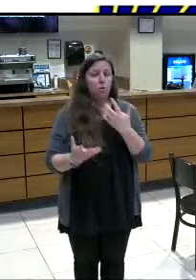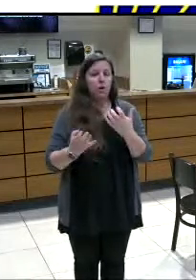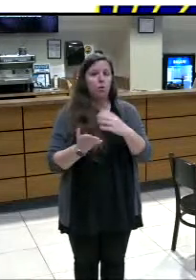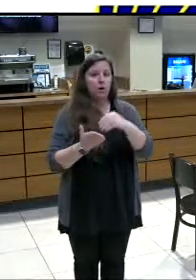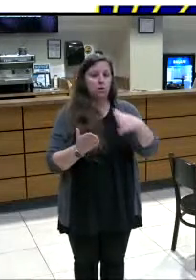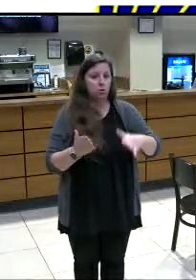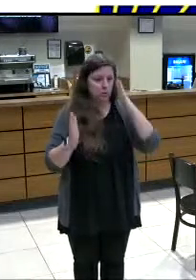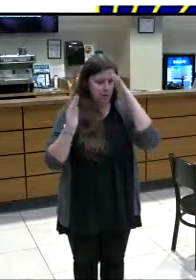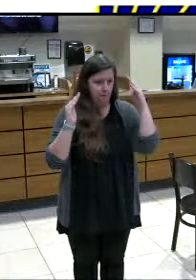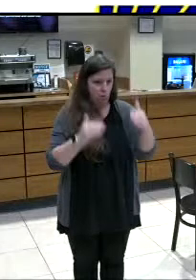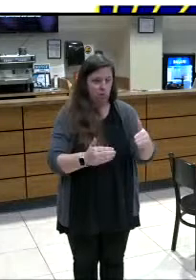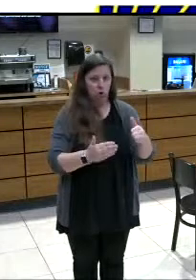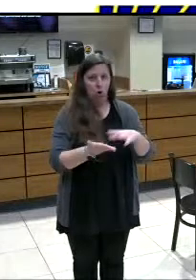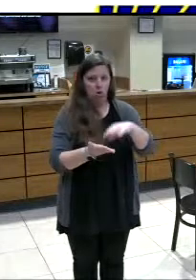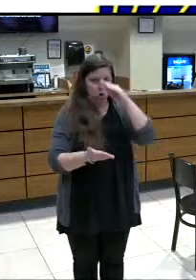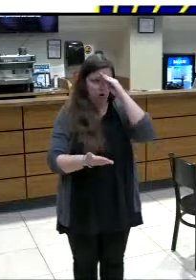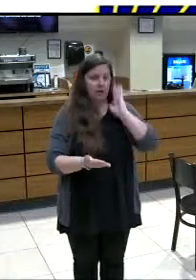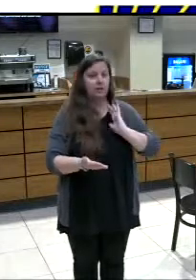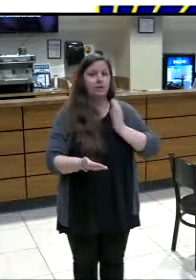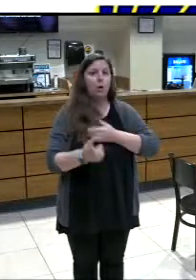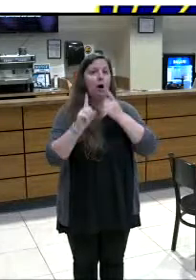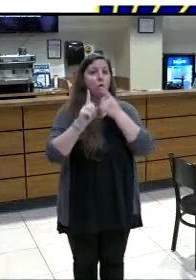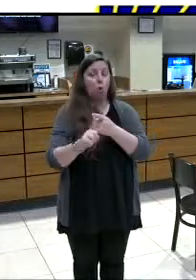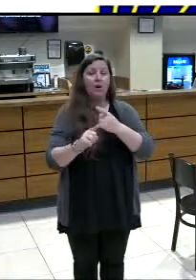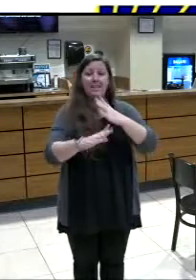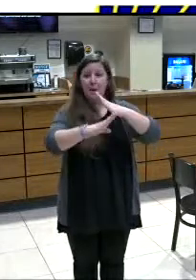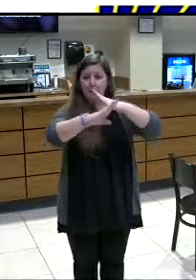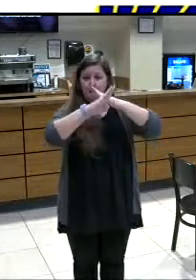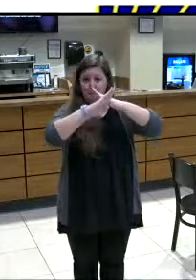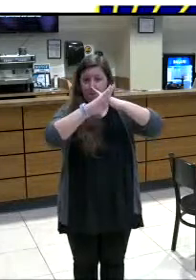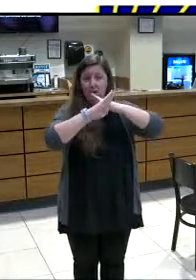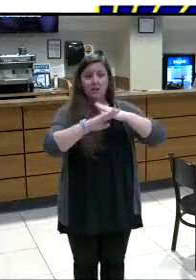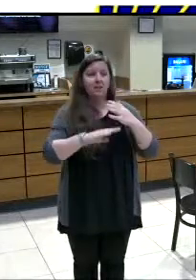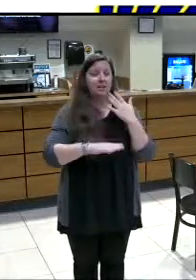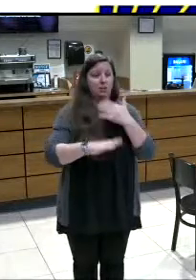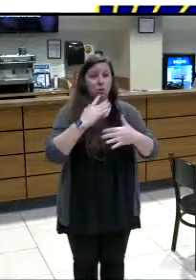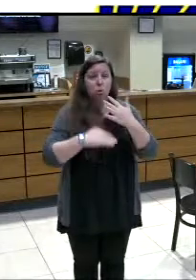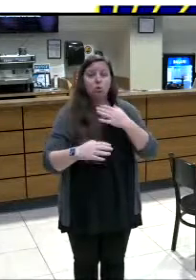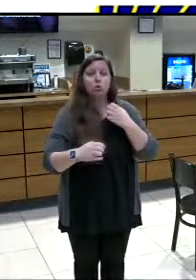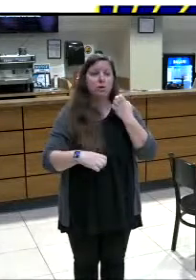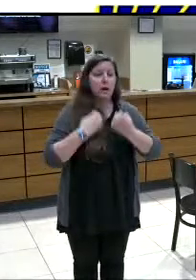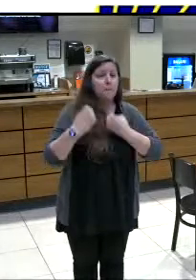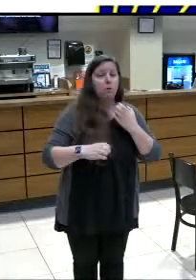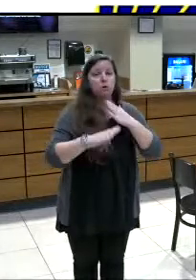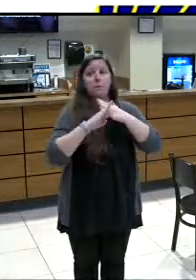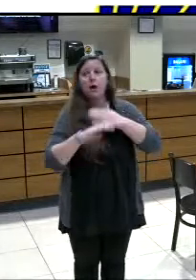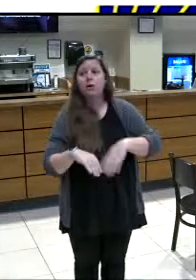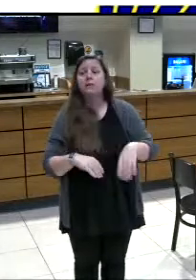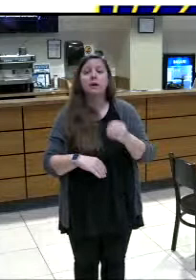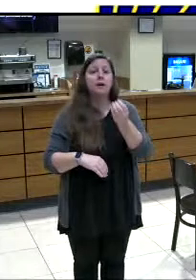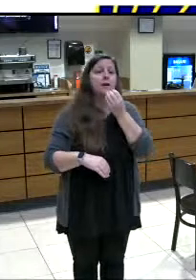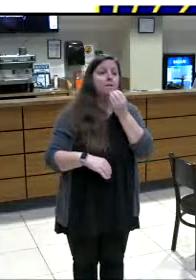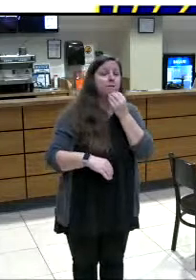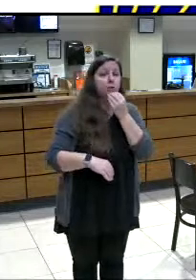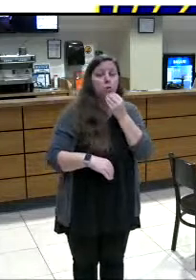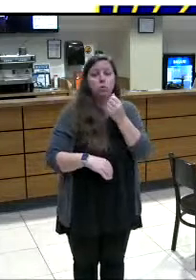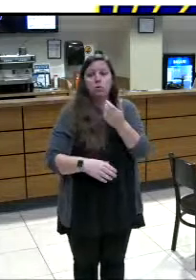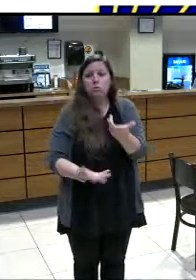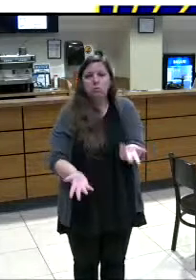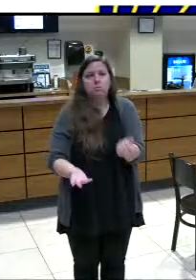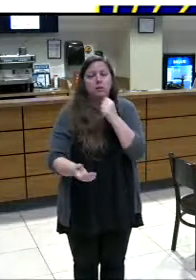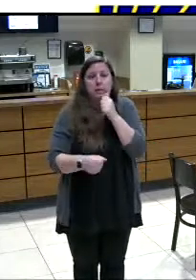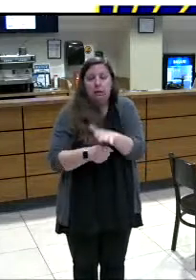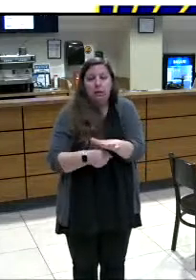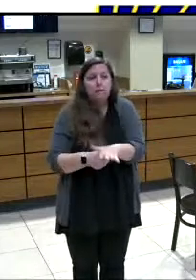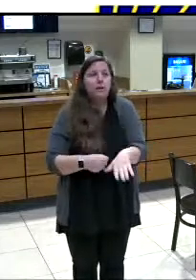services is to literally tear down those barriers, those social emotional barriers, food insecurity, housing insecurity, any barrier that a child may